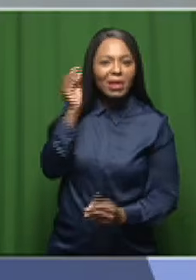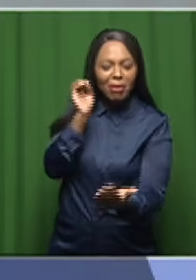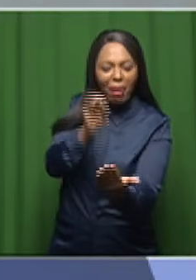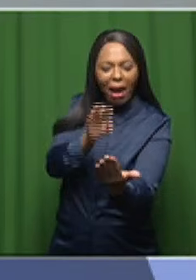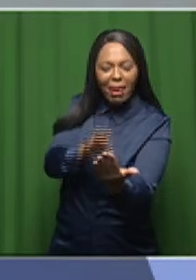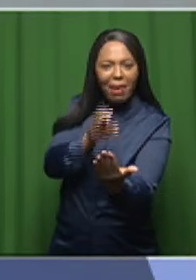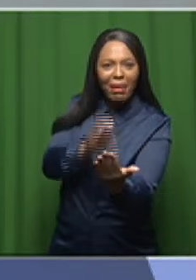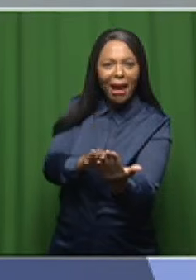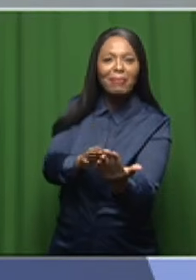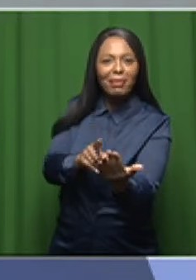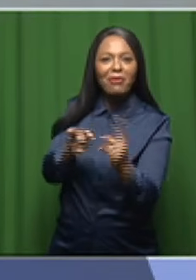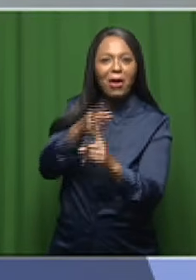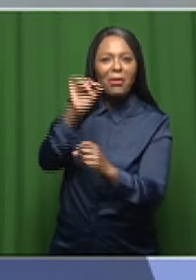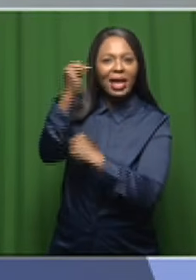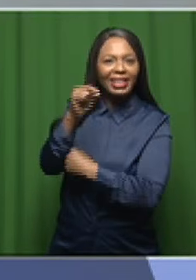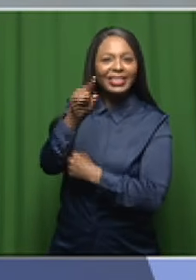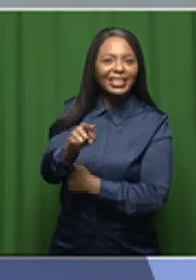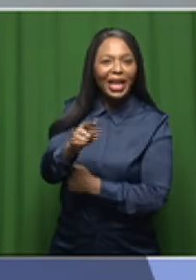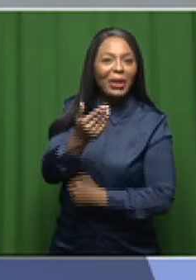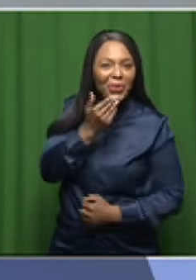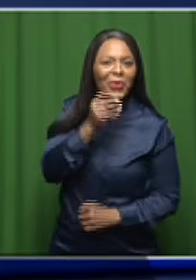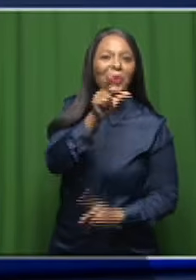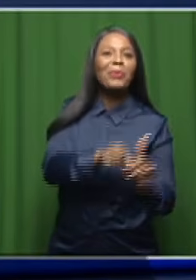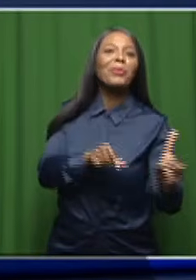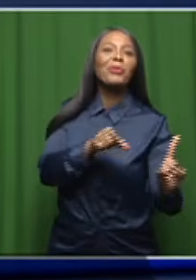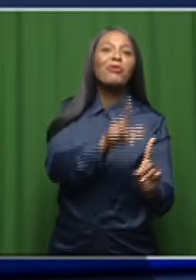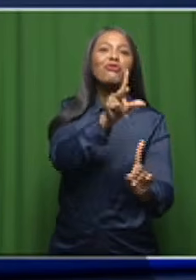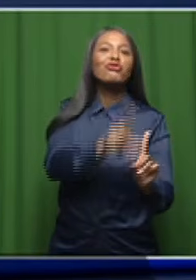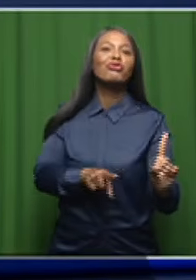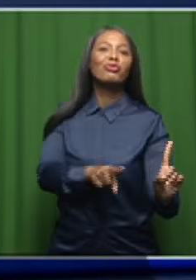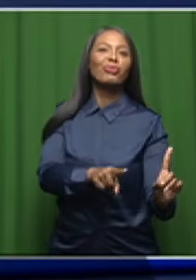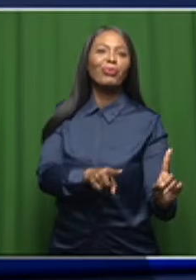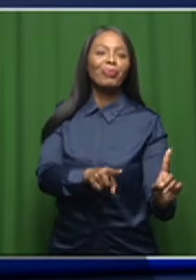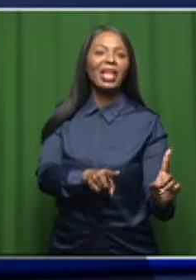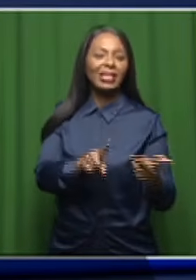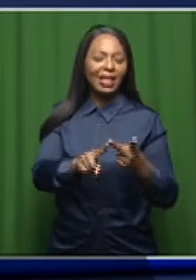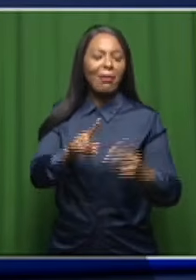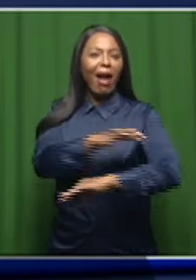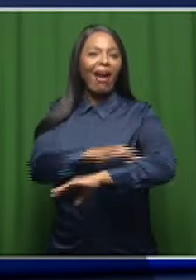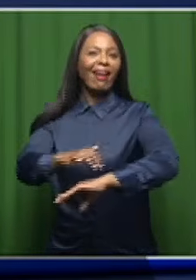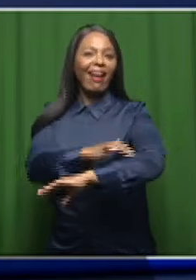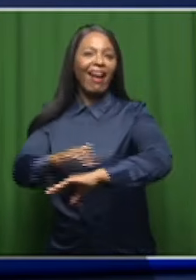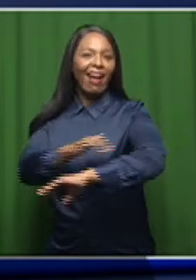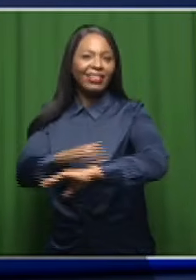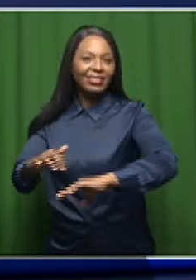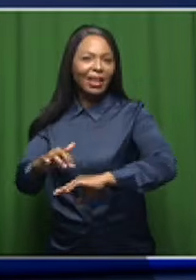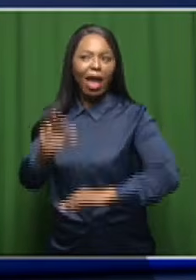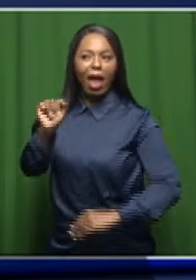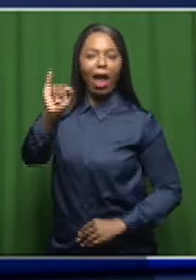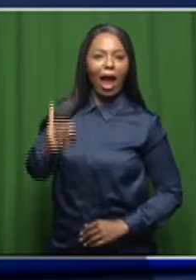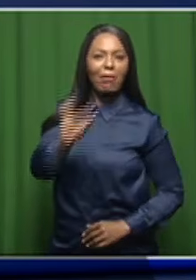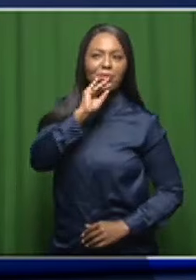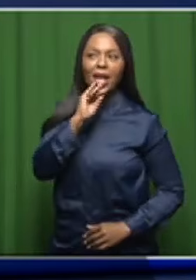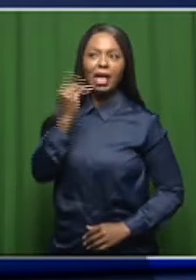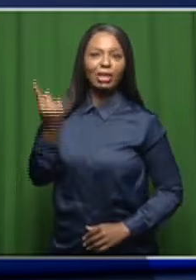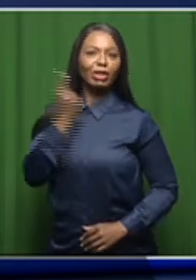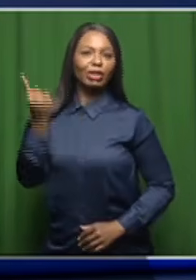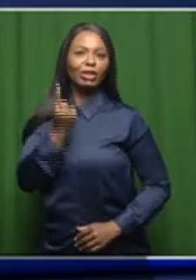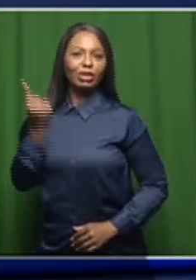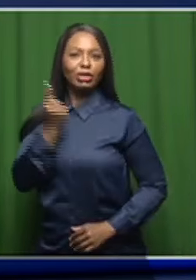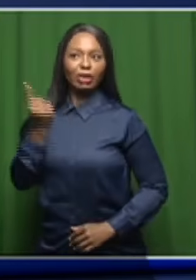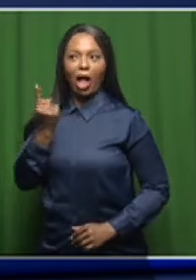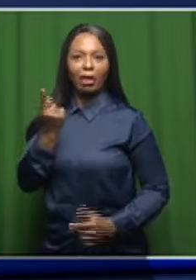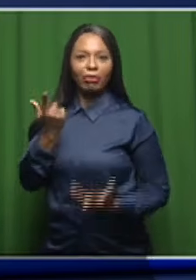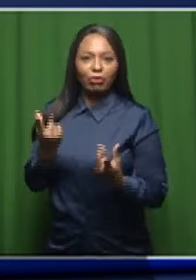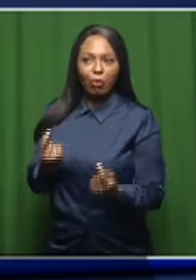the machine. Yes. Now, you also have AI in agriculture. Again, AI is not going to be able to actually pick